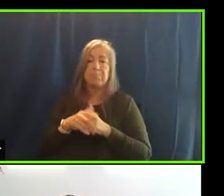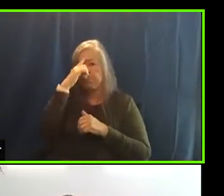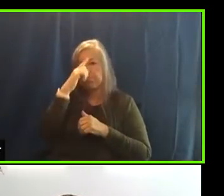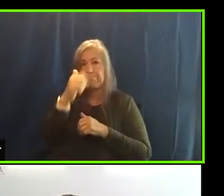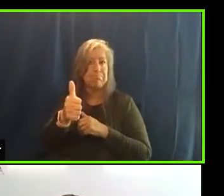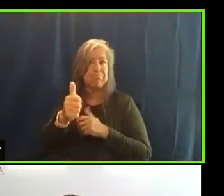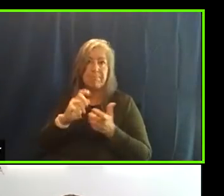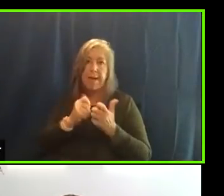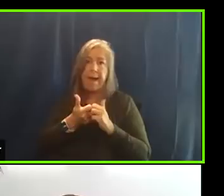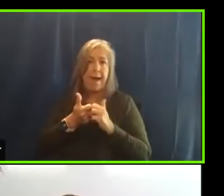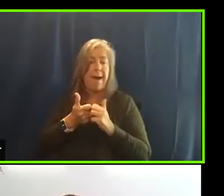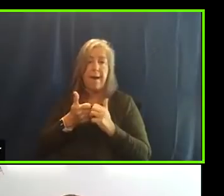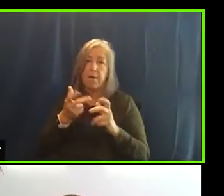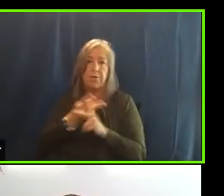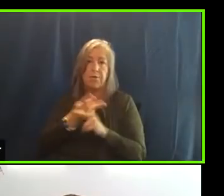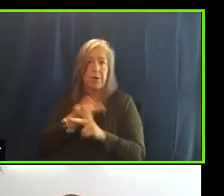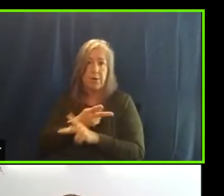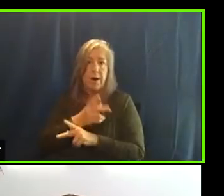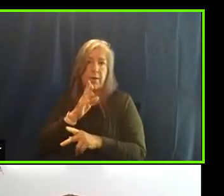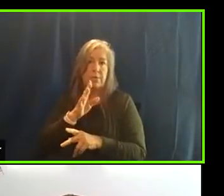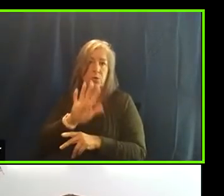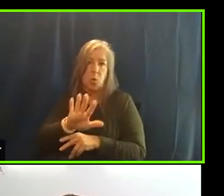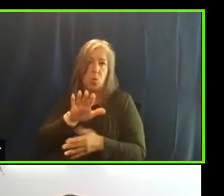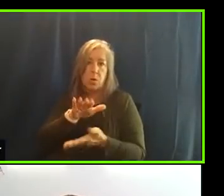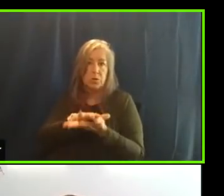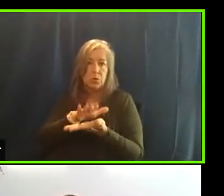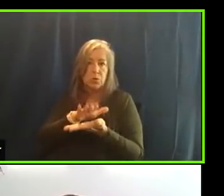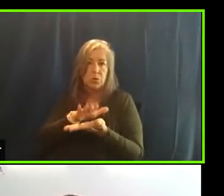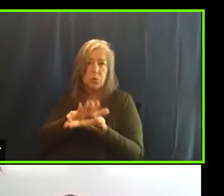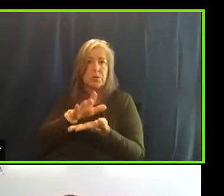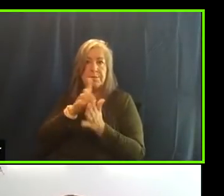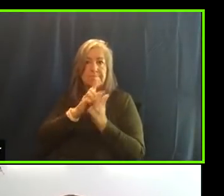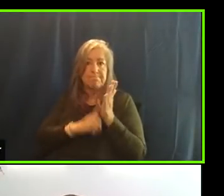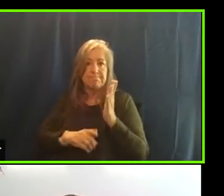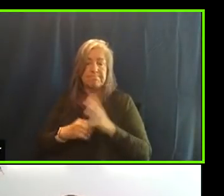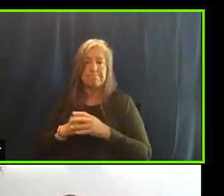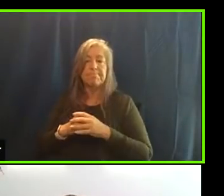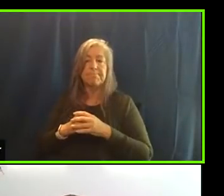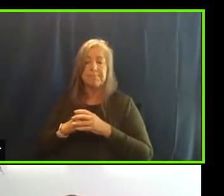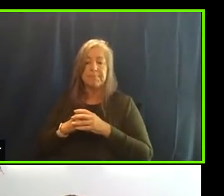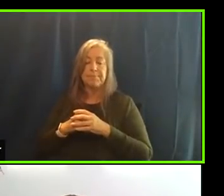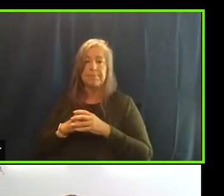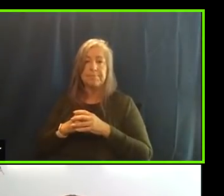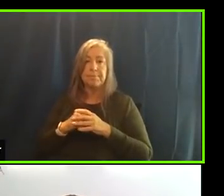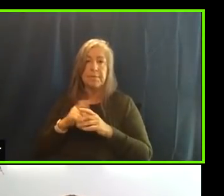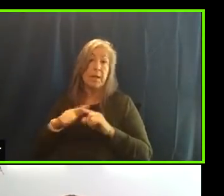that 6-foot social distancing and gets the room capacity where we need it.